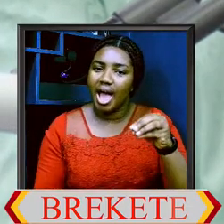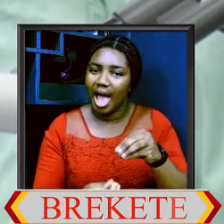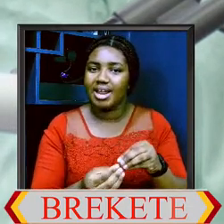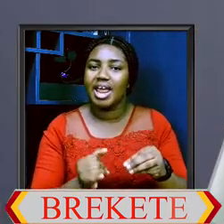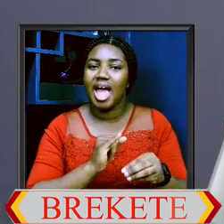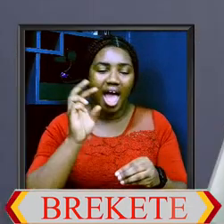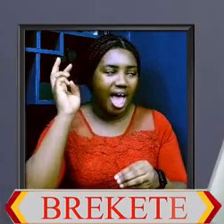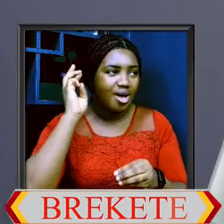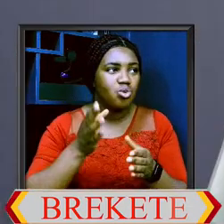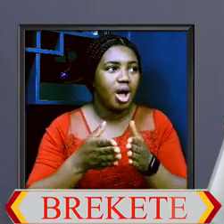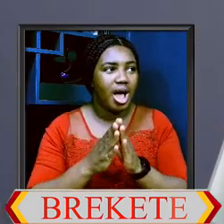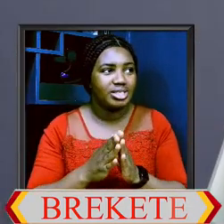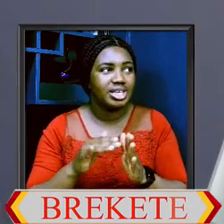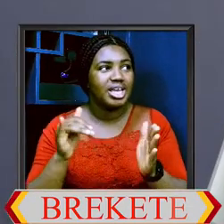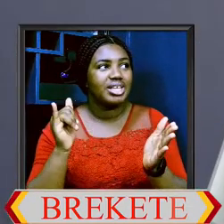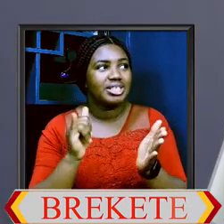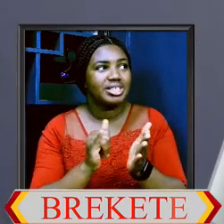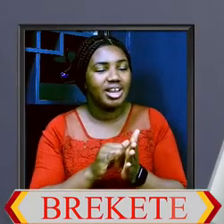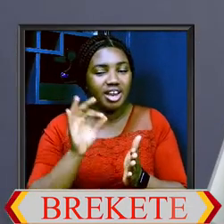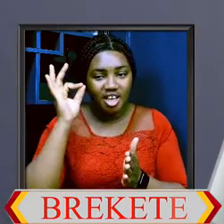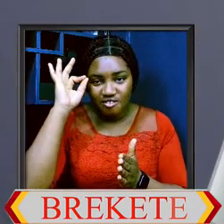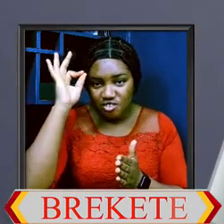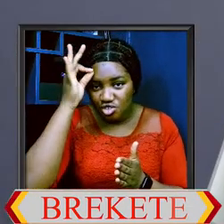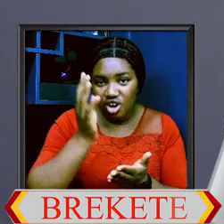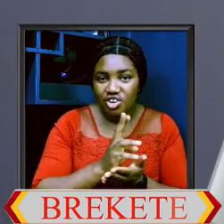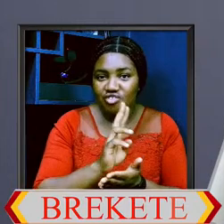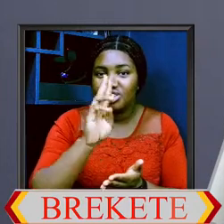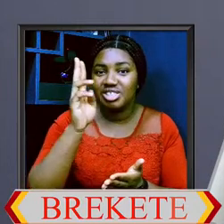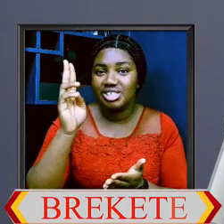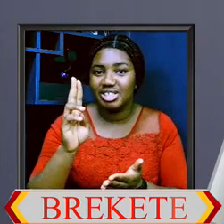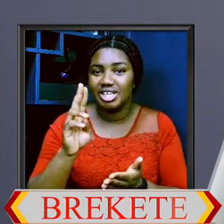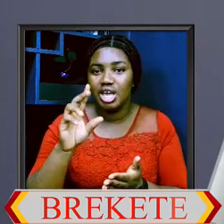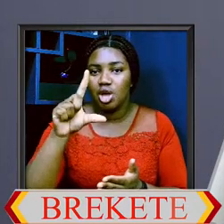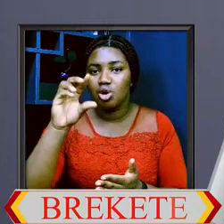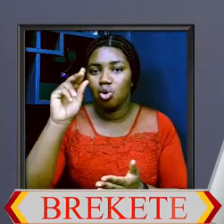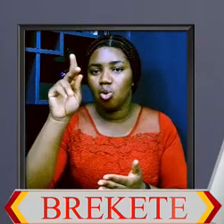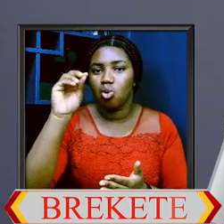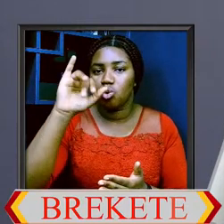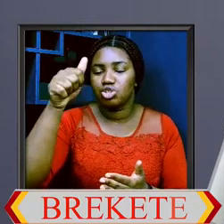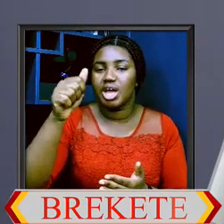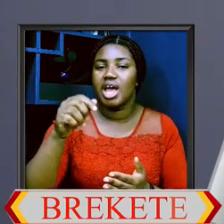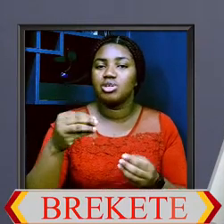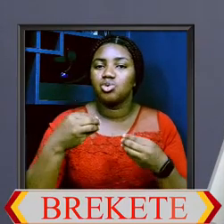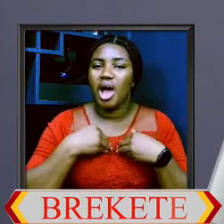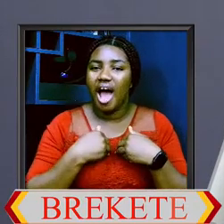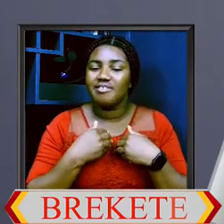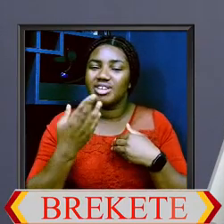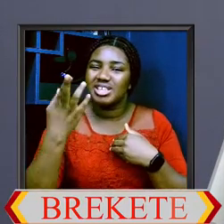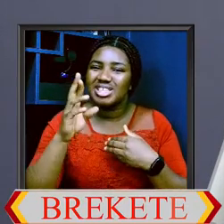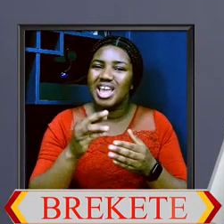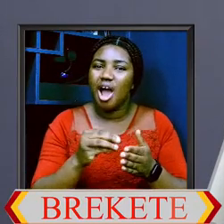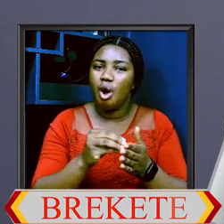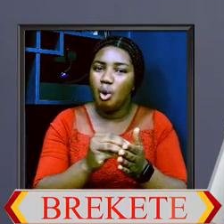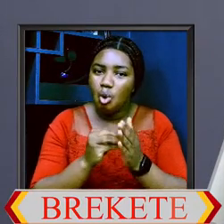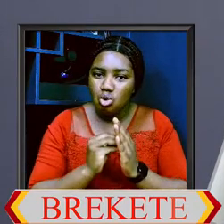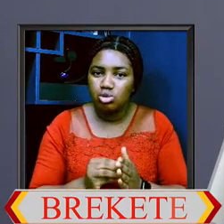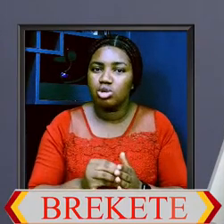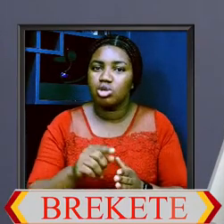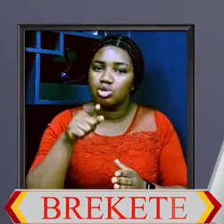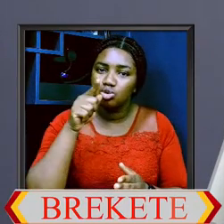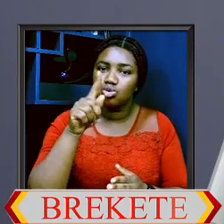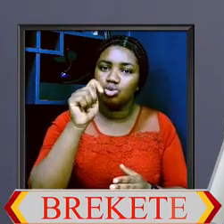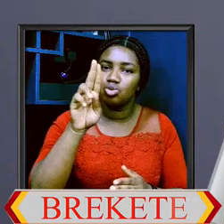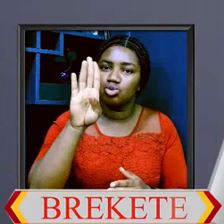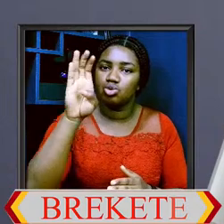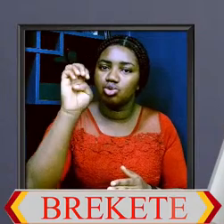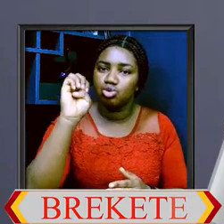recommend the same thing to Federal University loja they go get their own YouTube channel we go monetized they